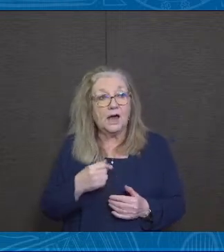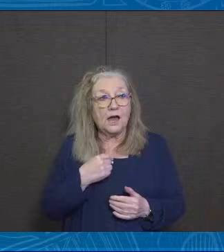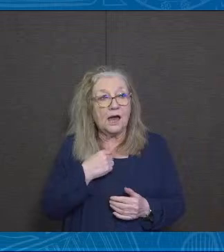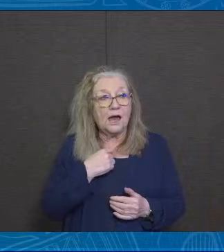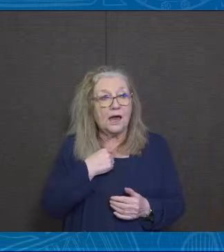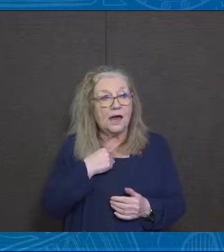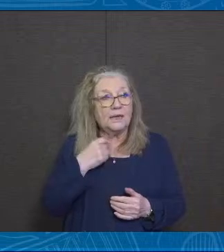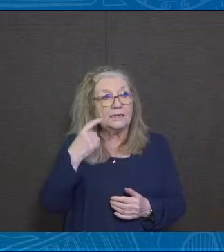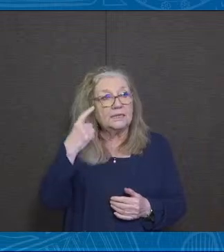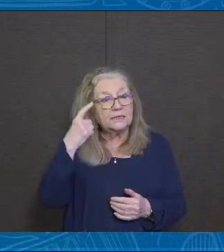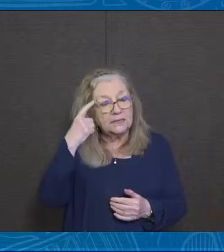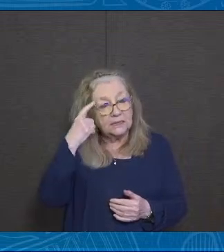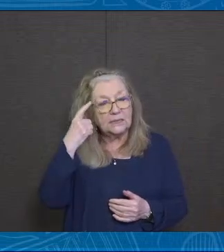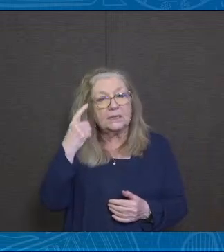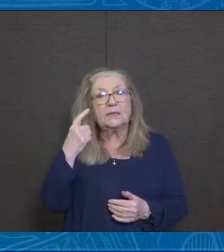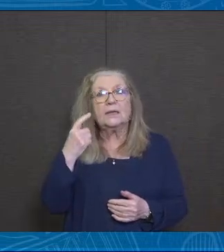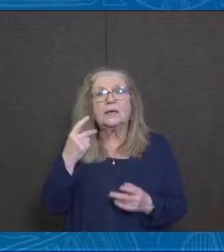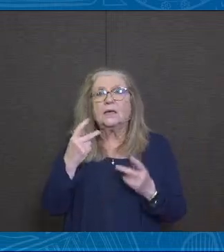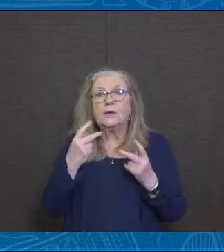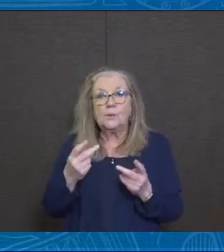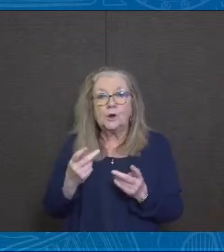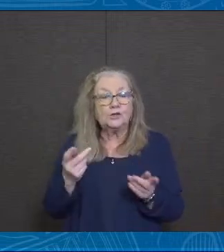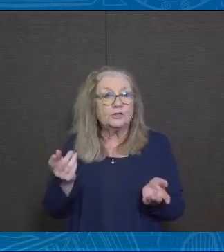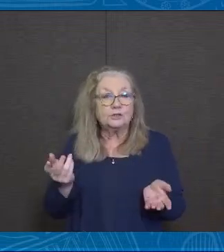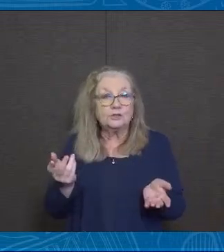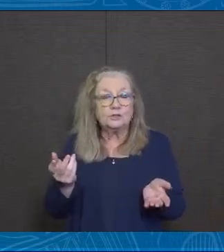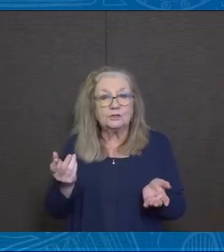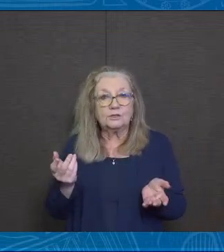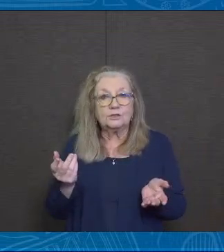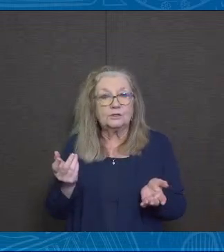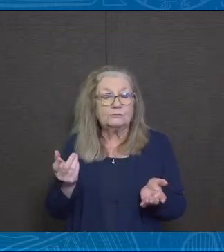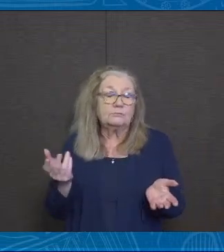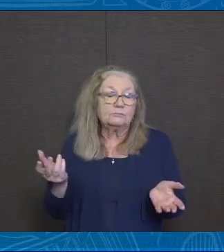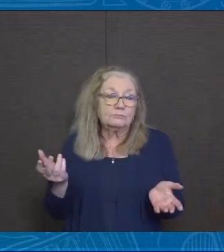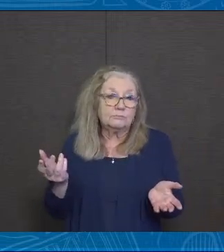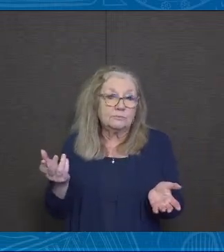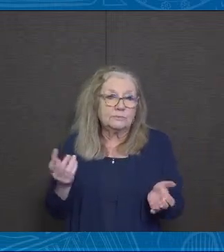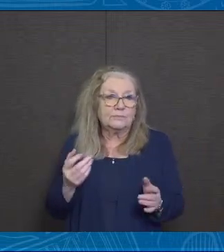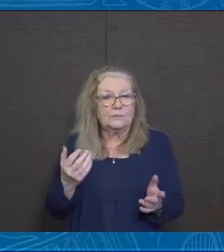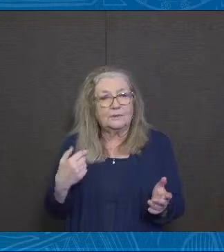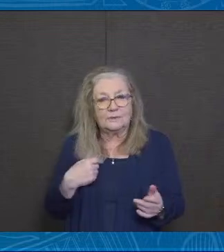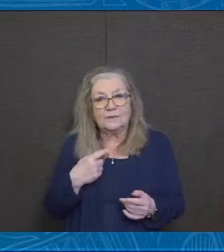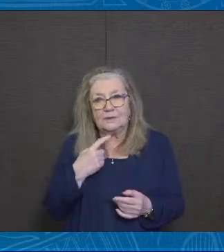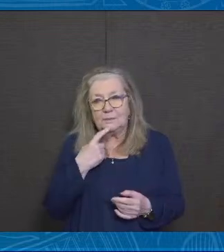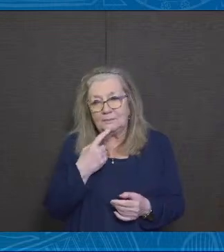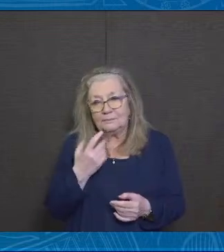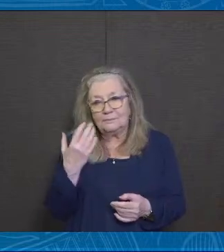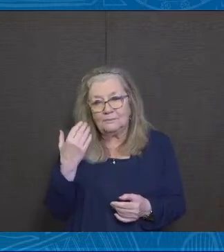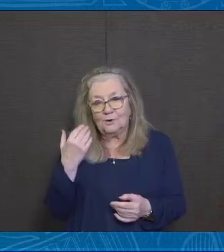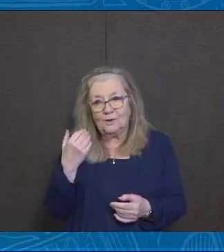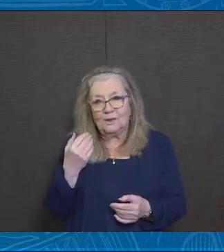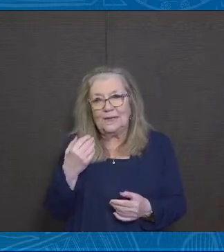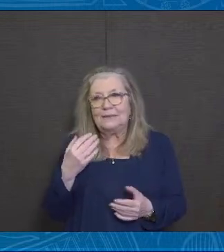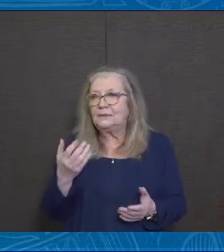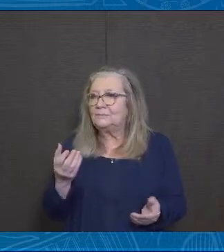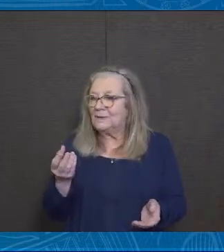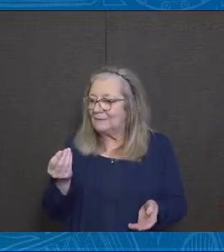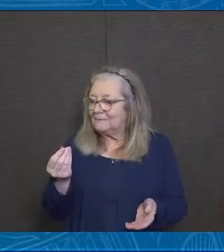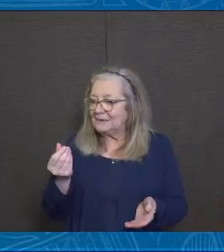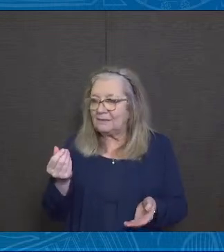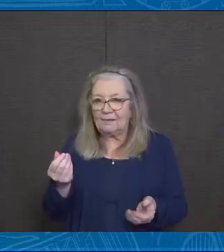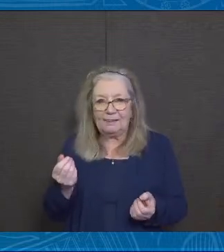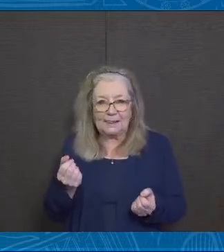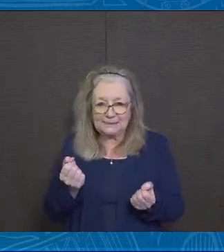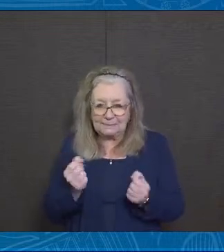I think what's important is that, of course, it was already mentioned a while ago, the fiscal space. All